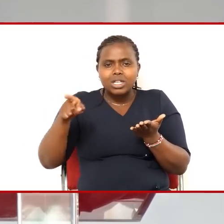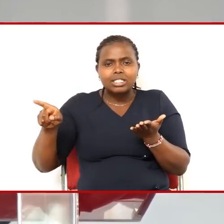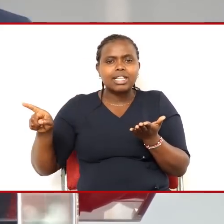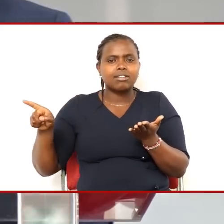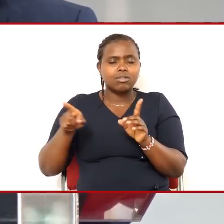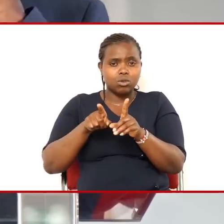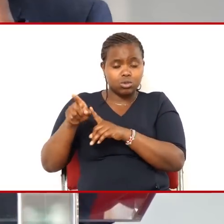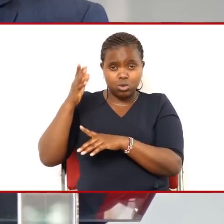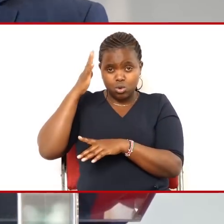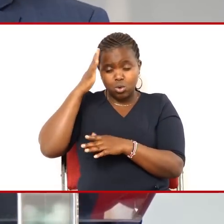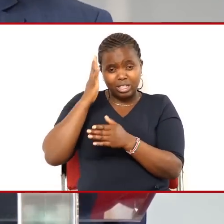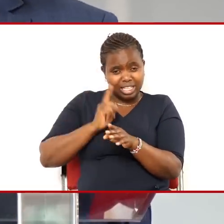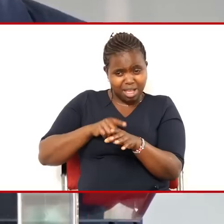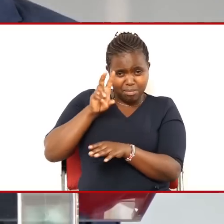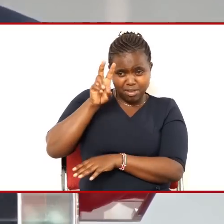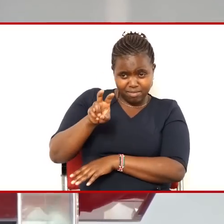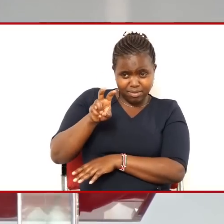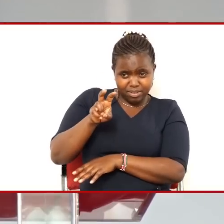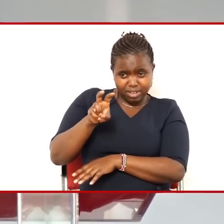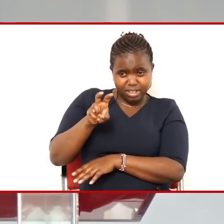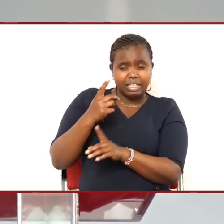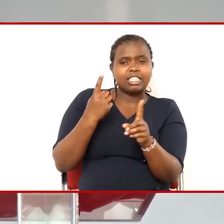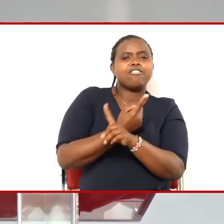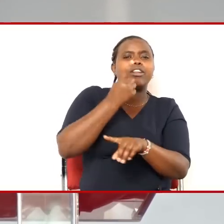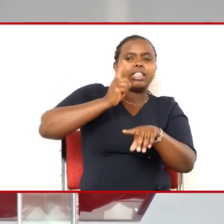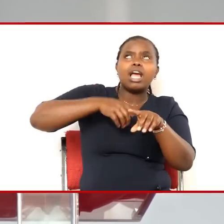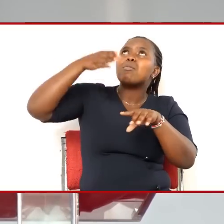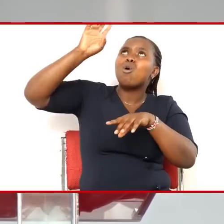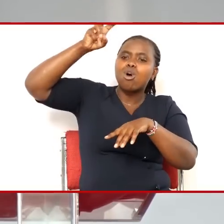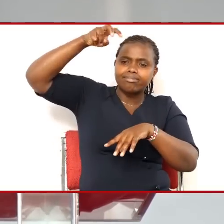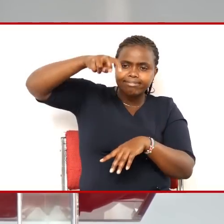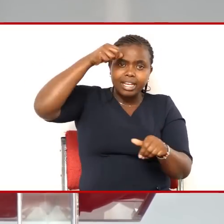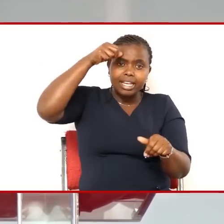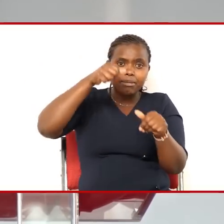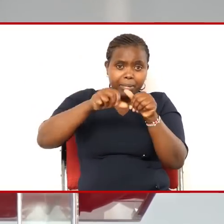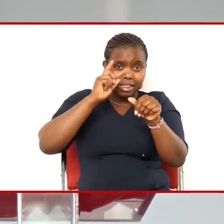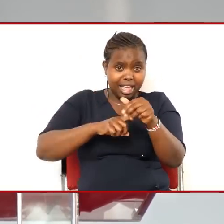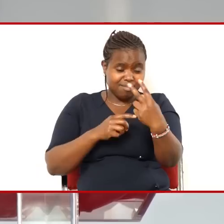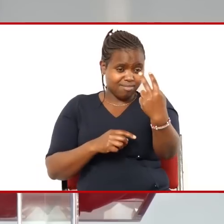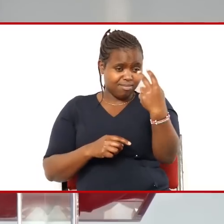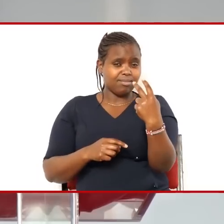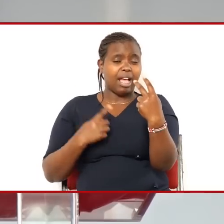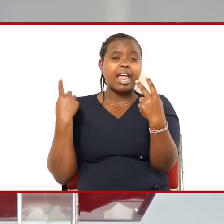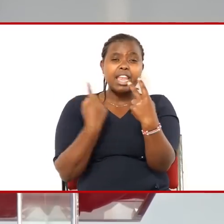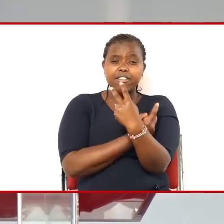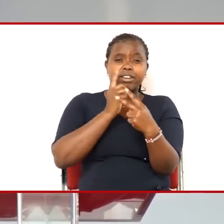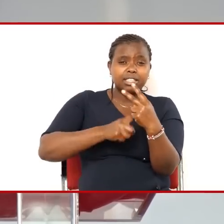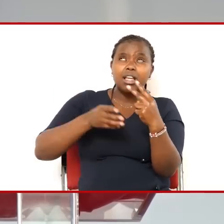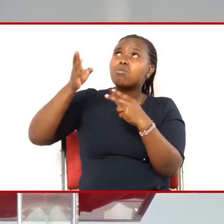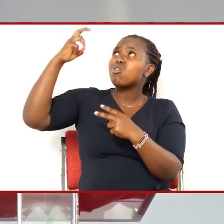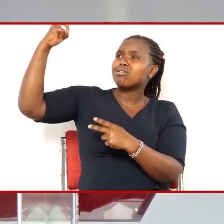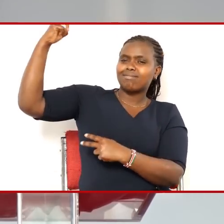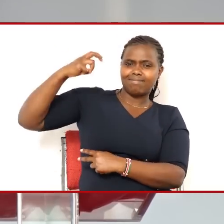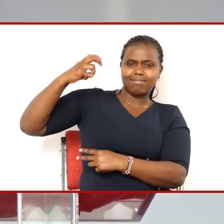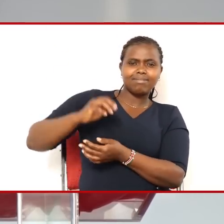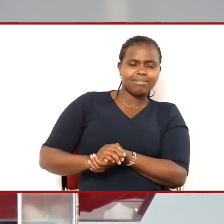and know that the way I looked at you is not the way God looks at you. The way you look at me is not the way God looks at